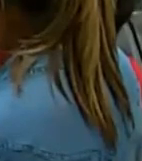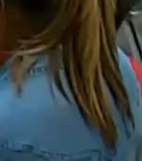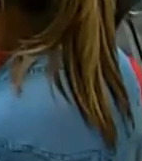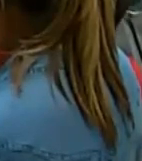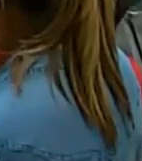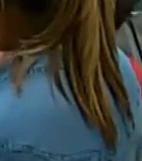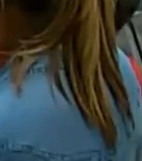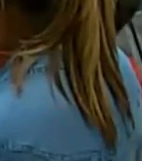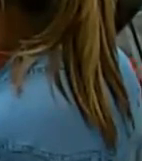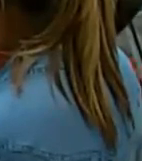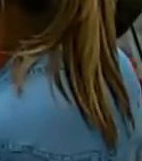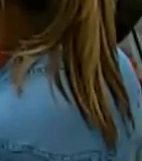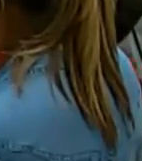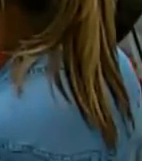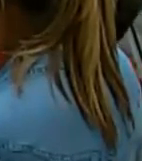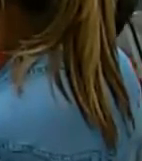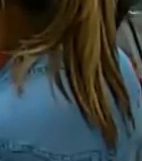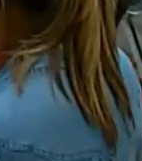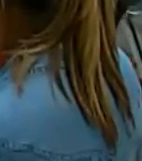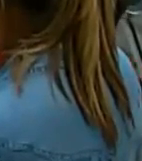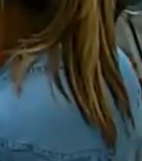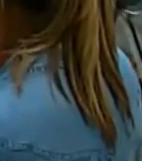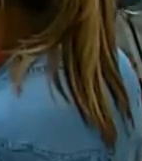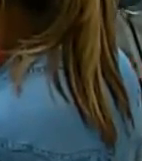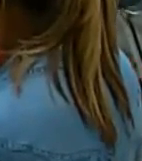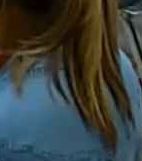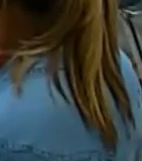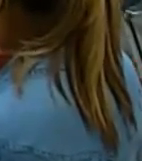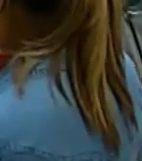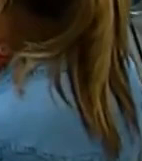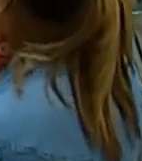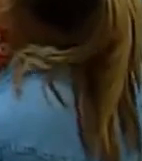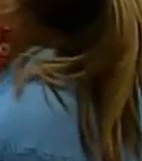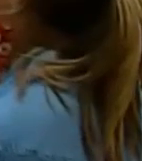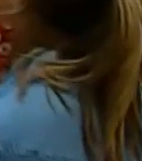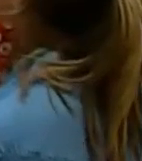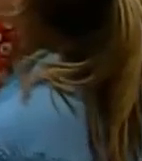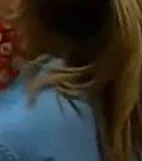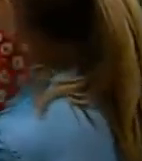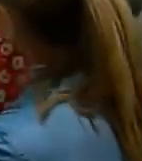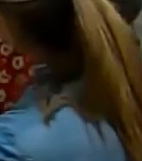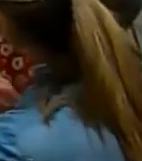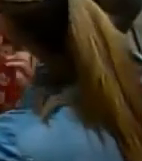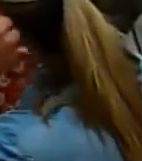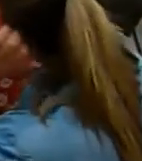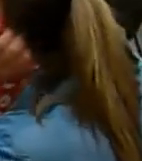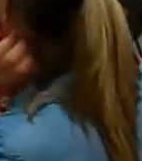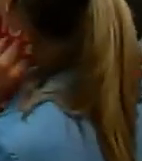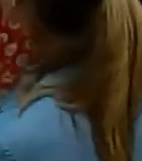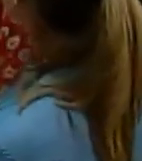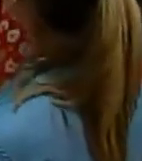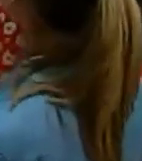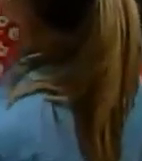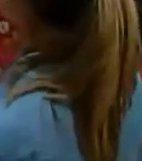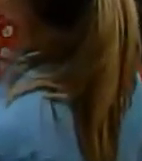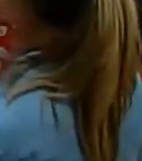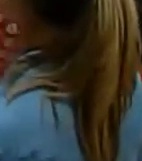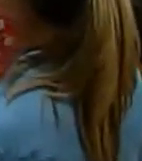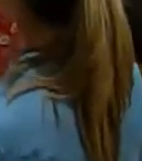in the position that is pleasing to you. We pray in the holy name of Jesus. Amen. Very well. You can stand